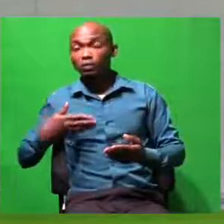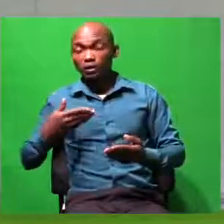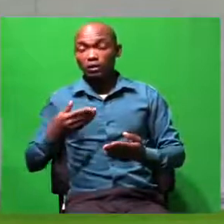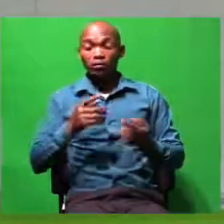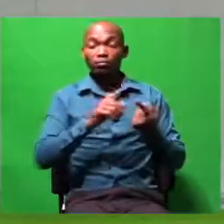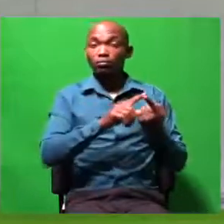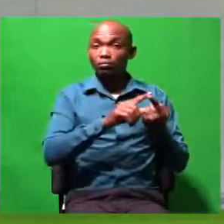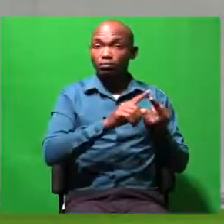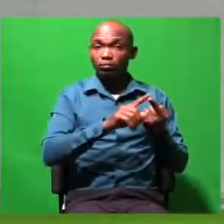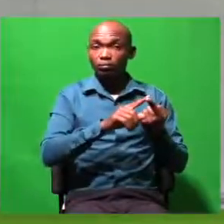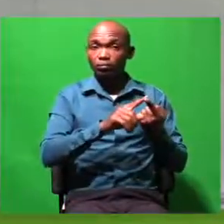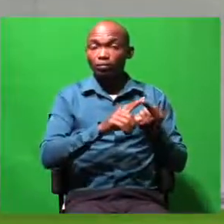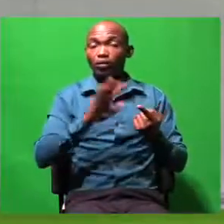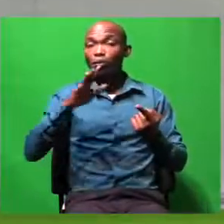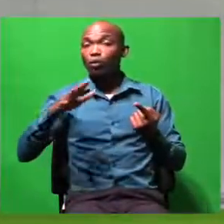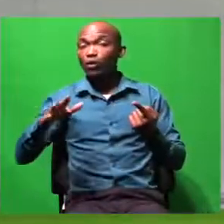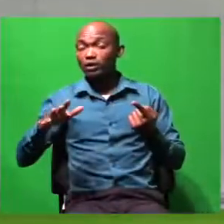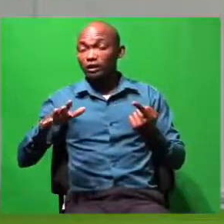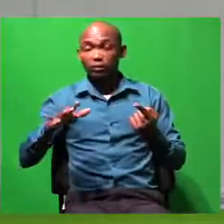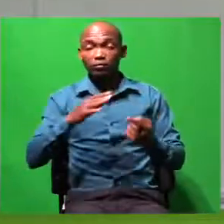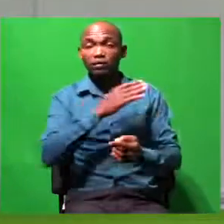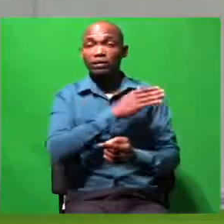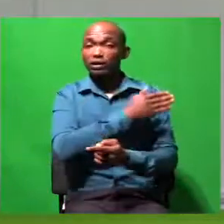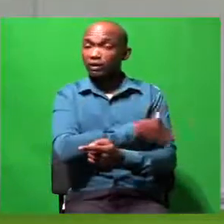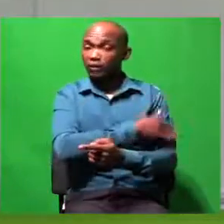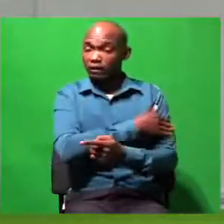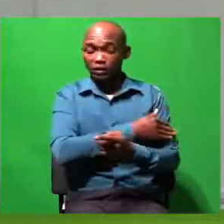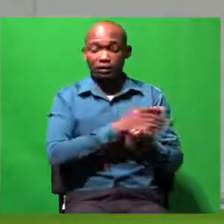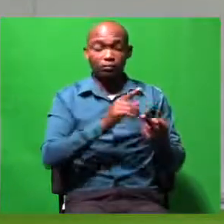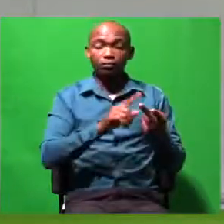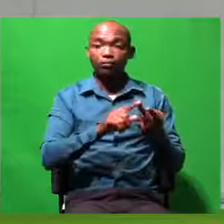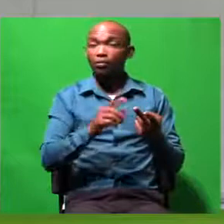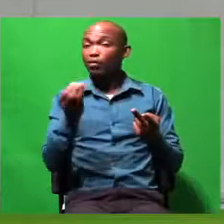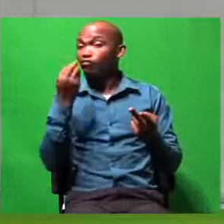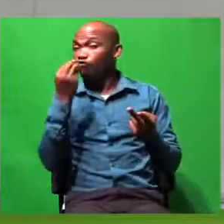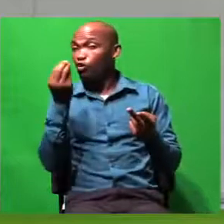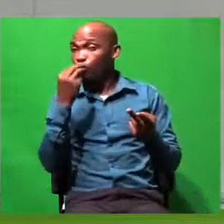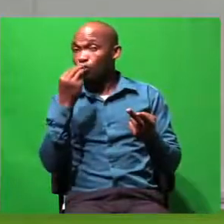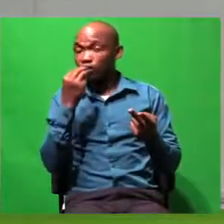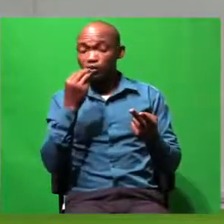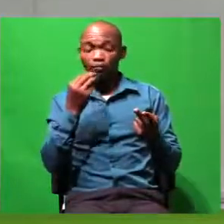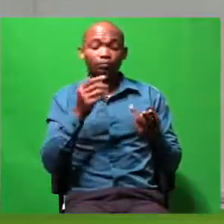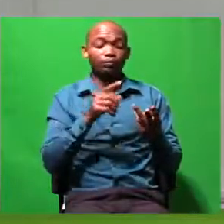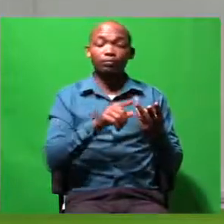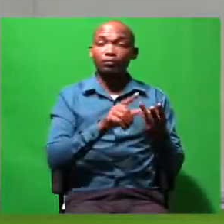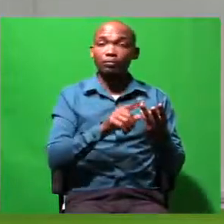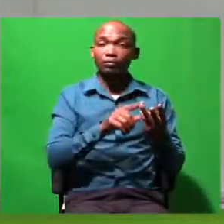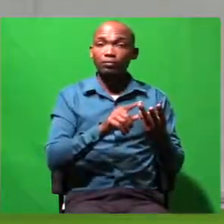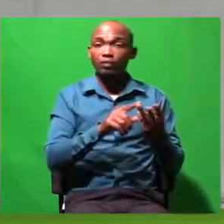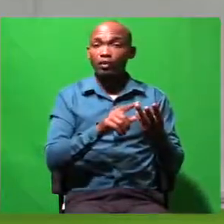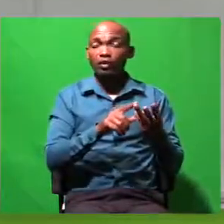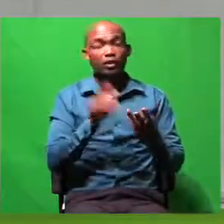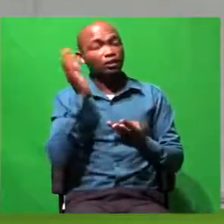For example, they need water services, they need food, they